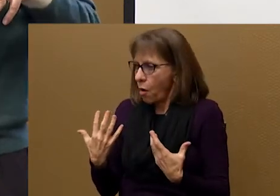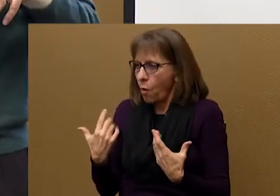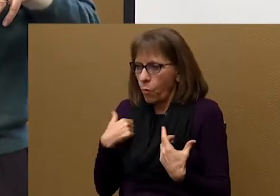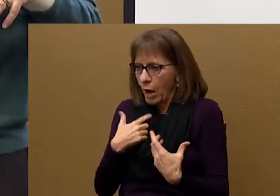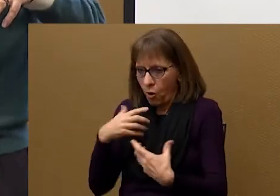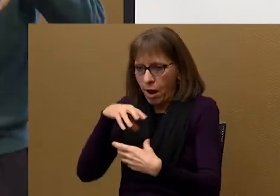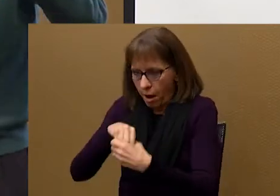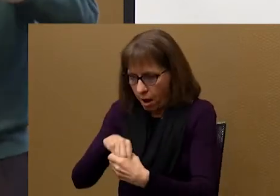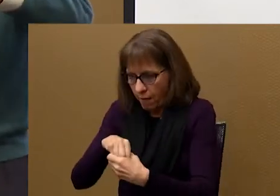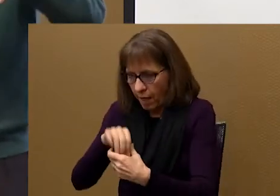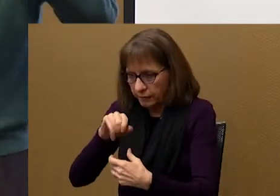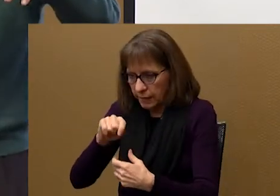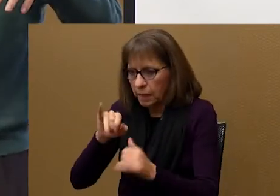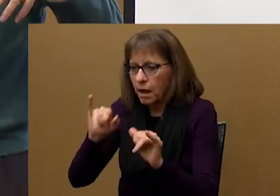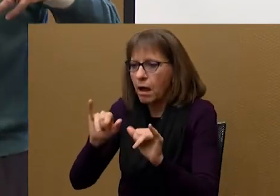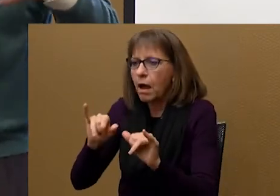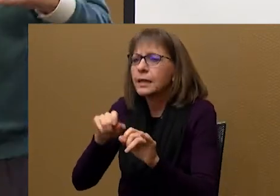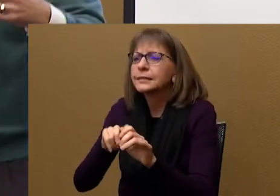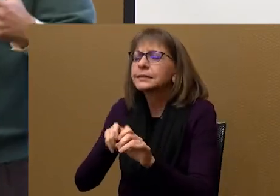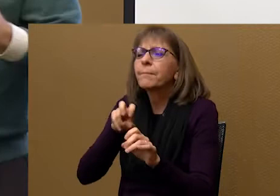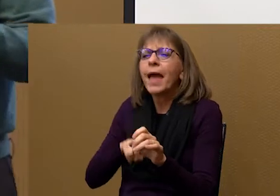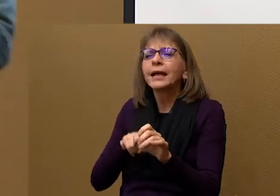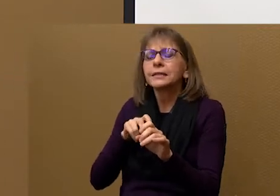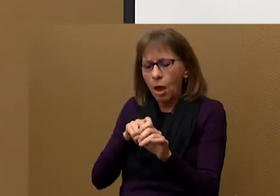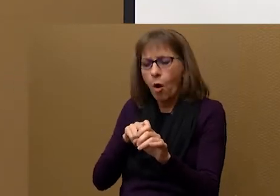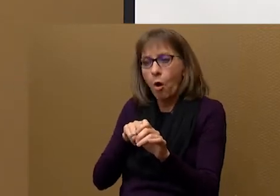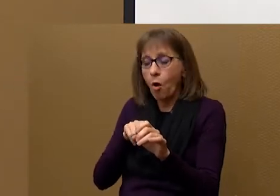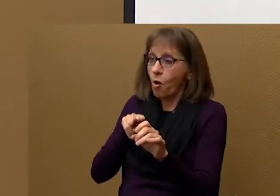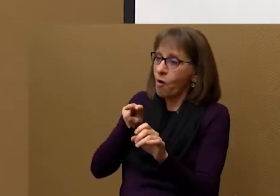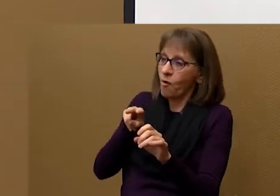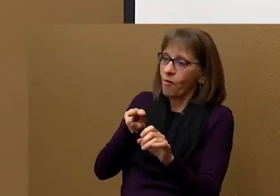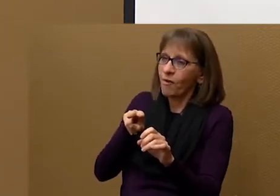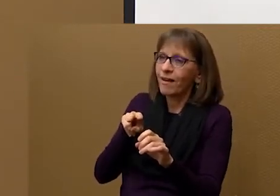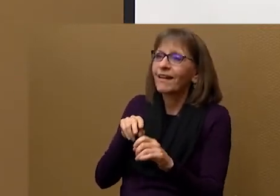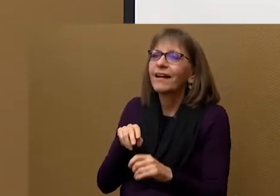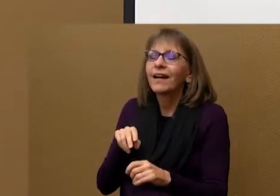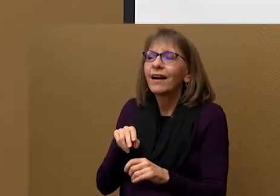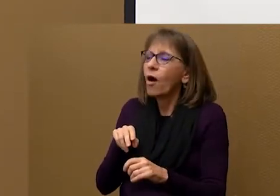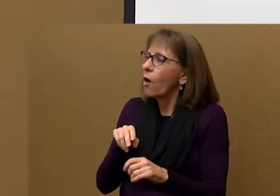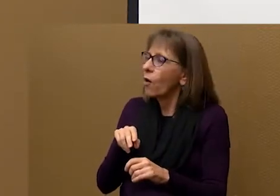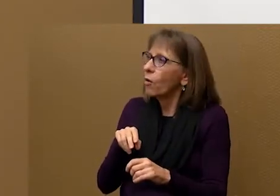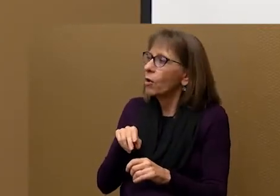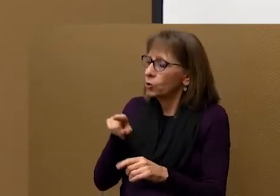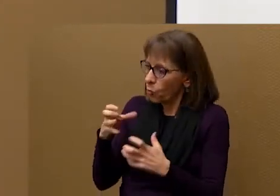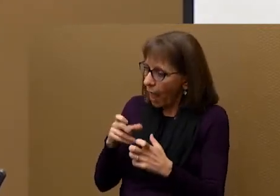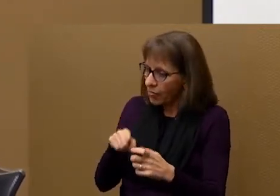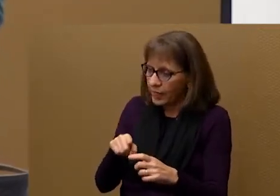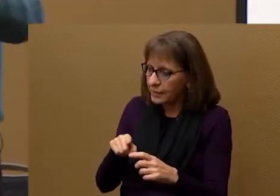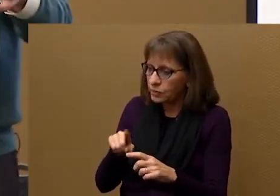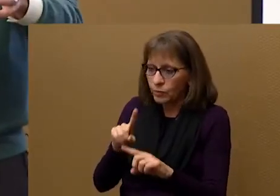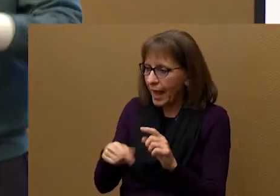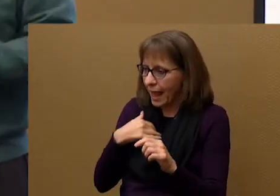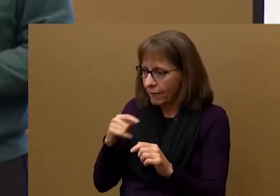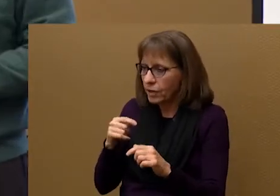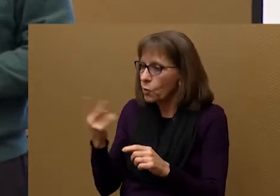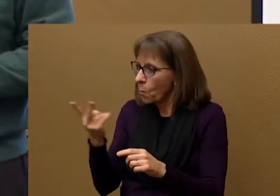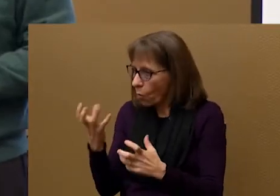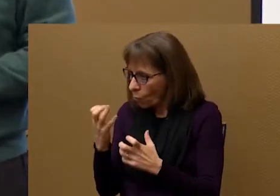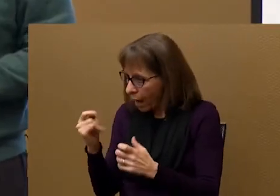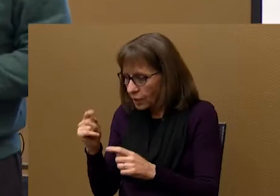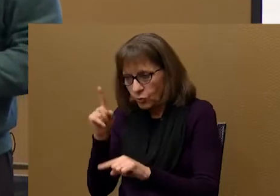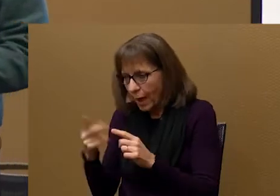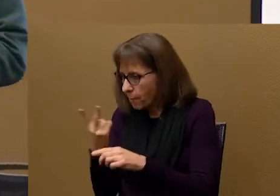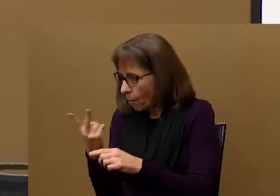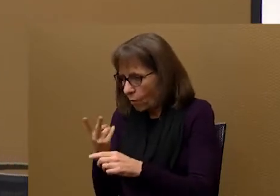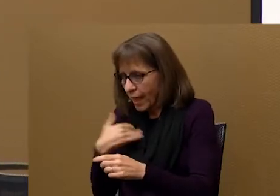Oh, it's stepping back and saying, okay, so you want this, but you can't have it. You both want this, you can't both have